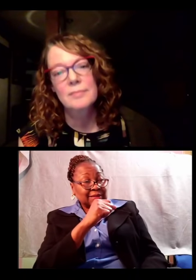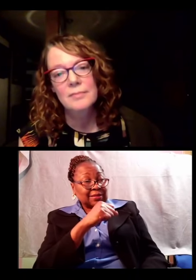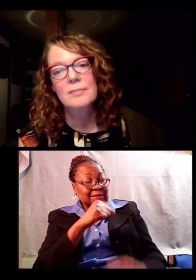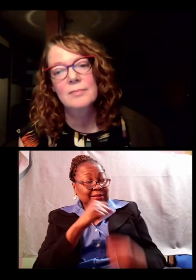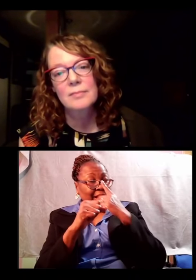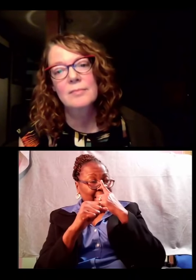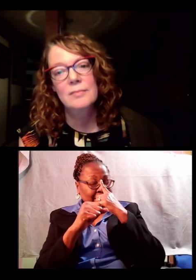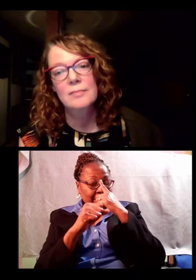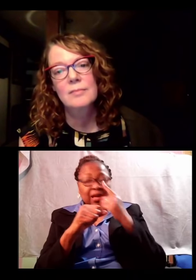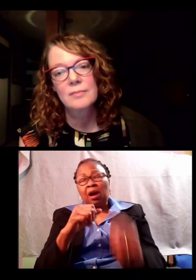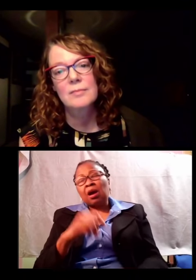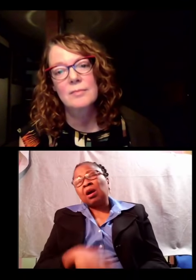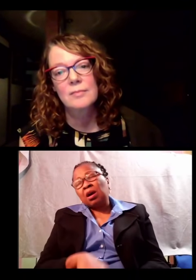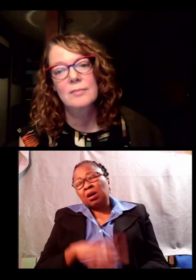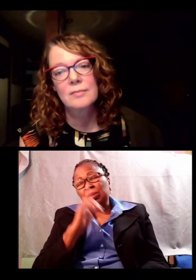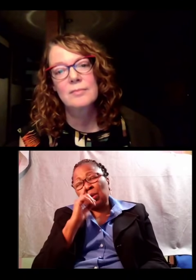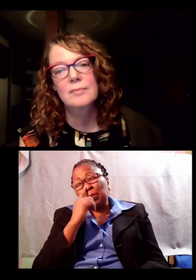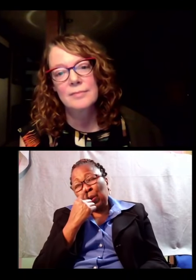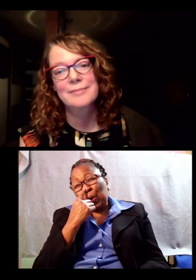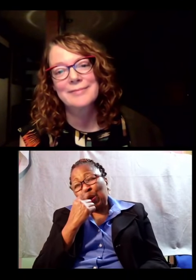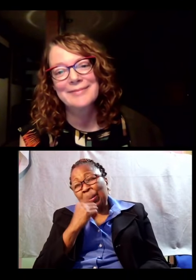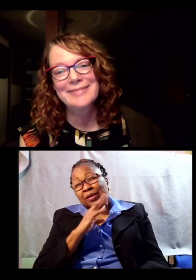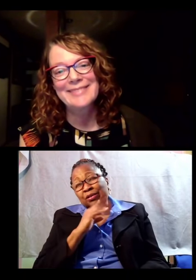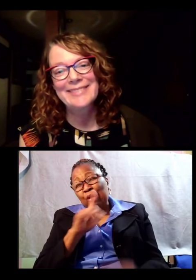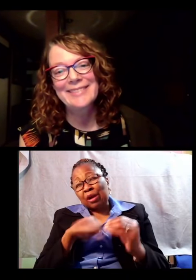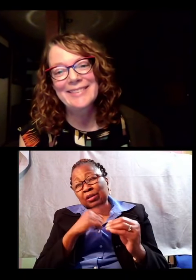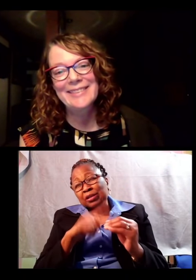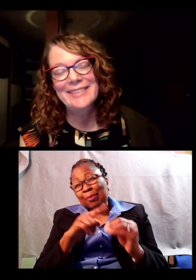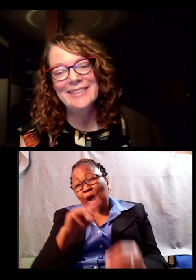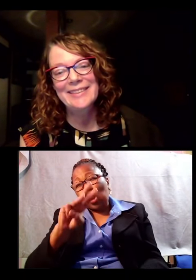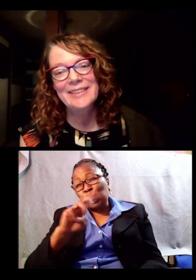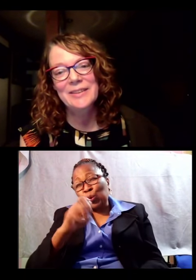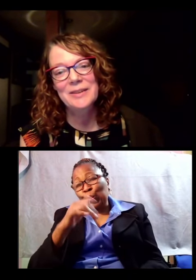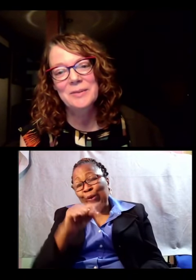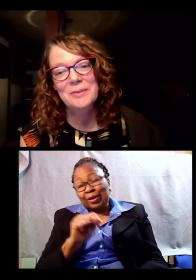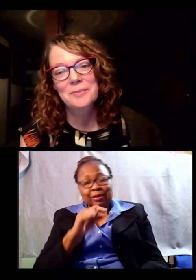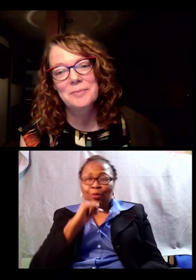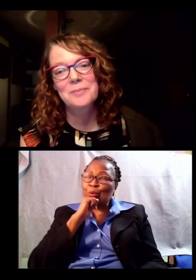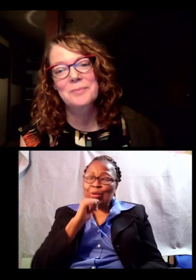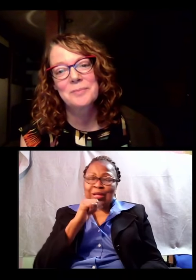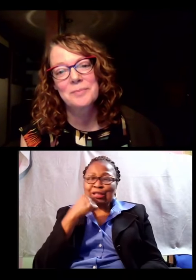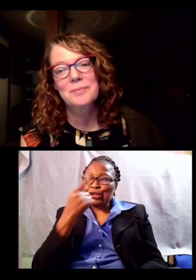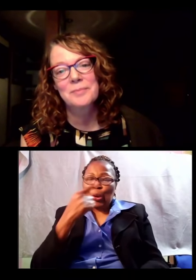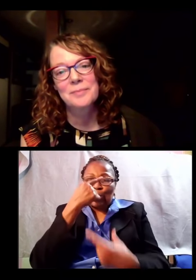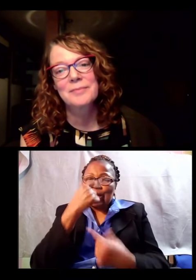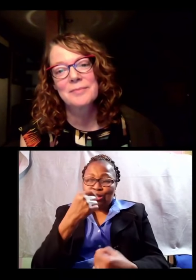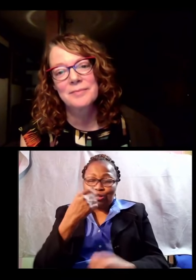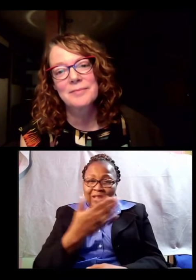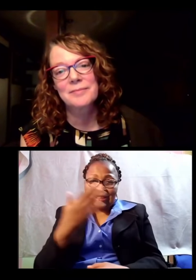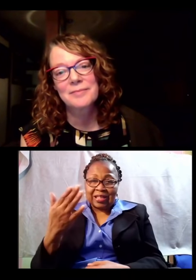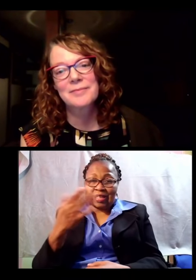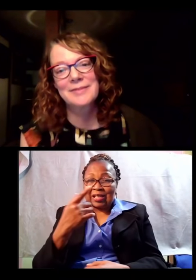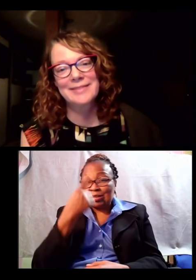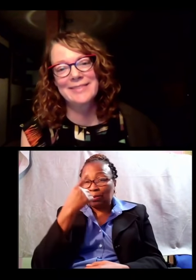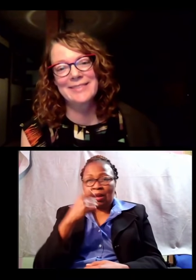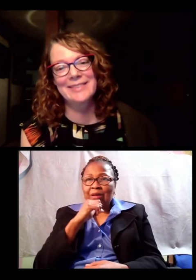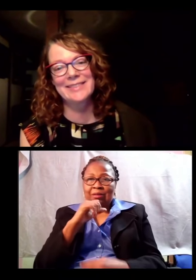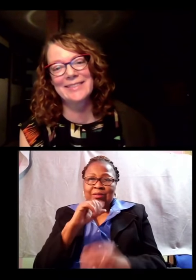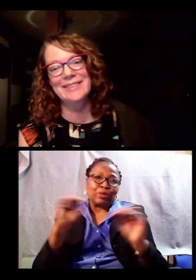It was so boring. It was all about wheat. We weren't told the interesting things because they were discreditable.